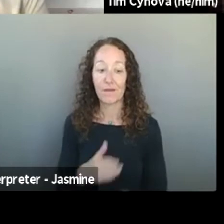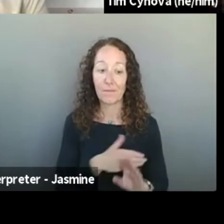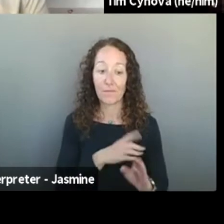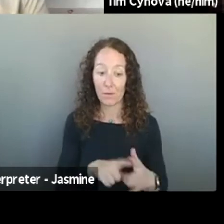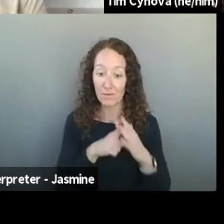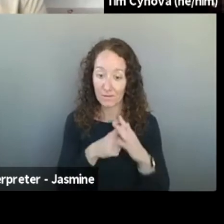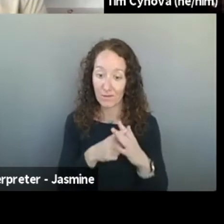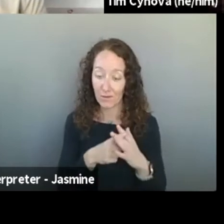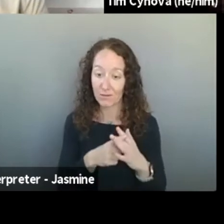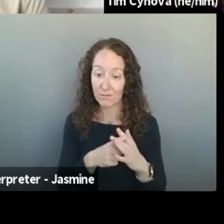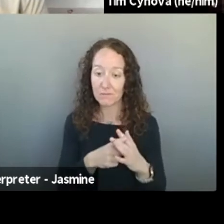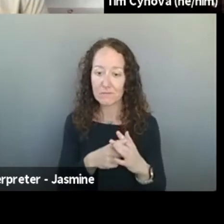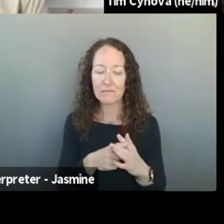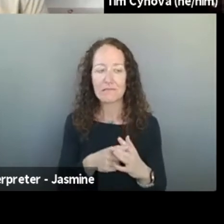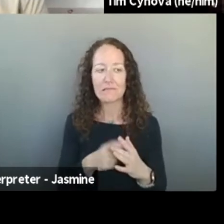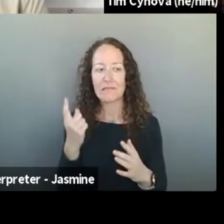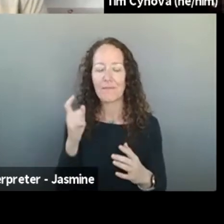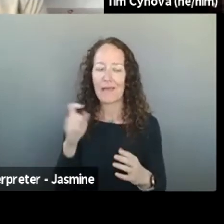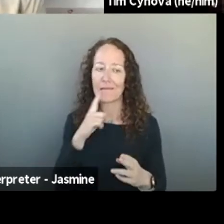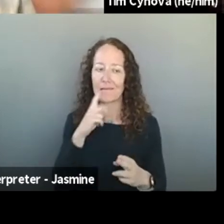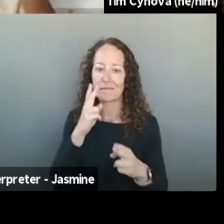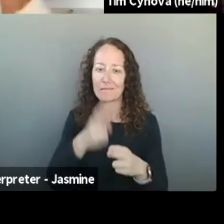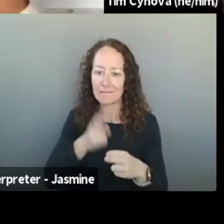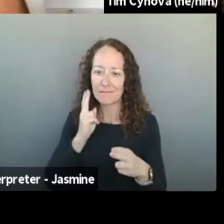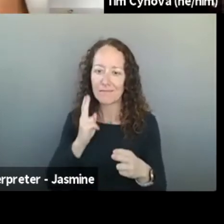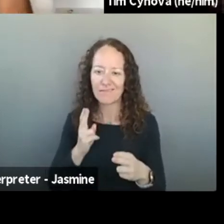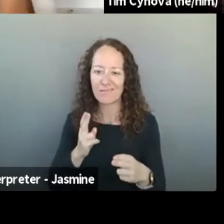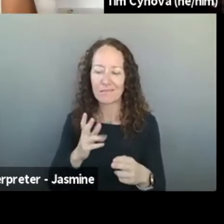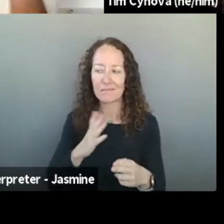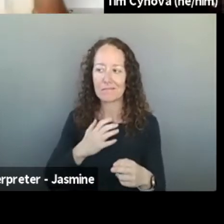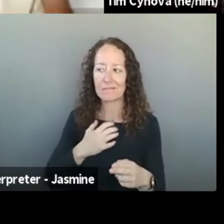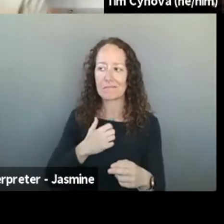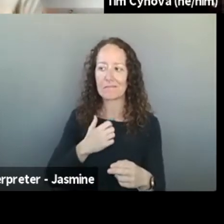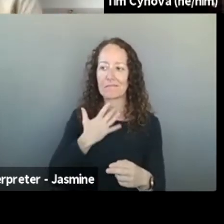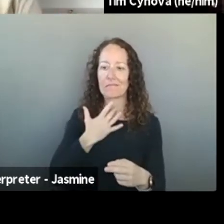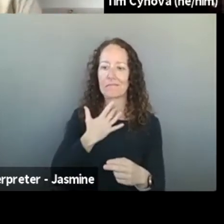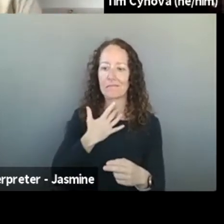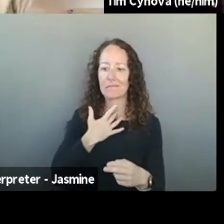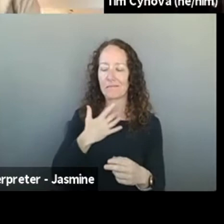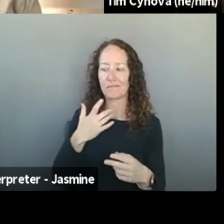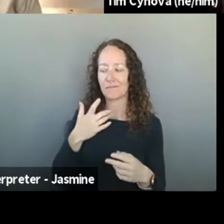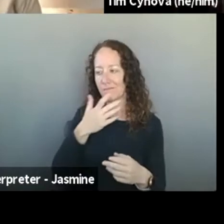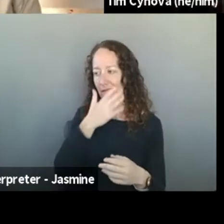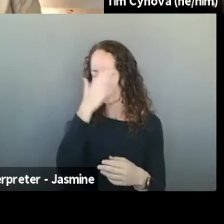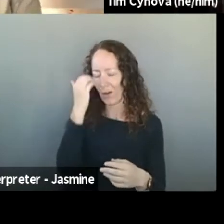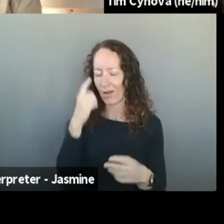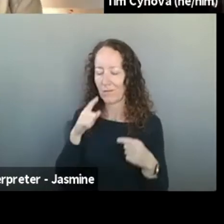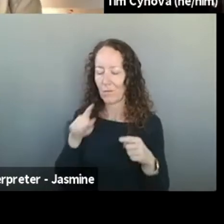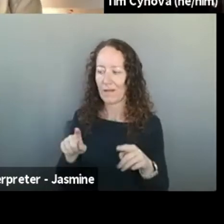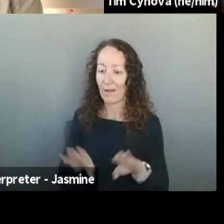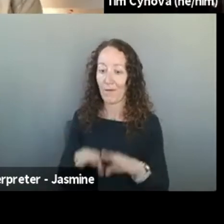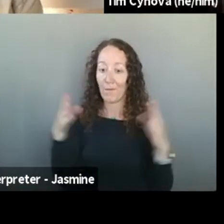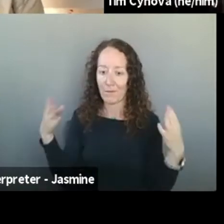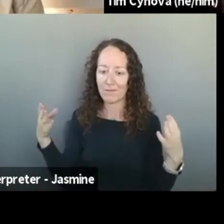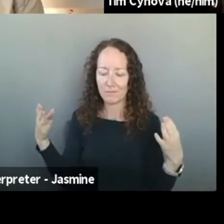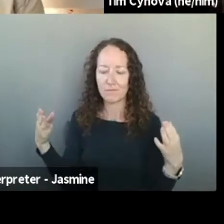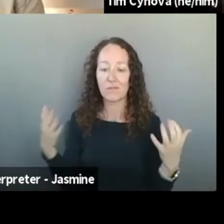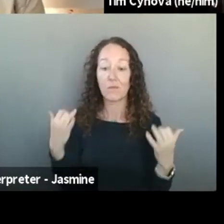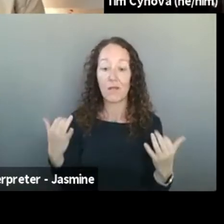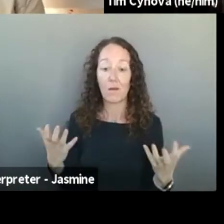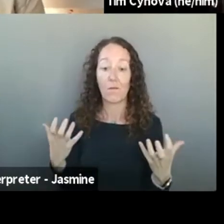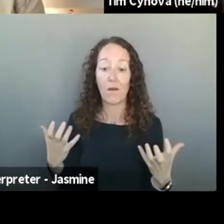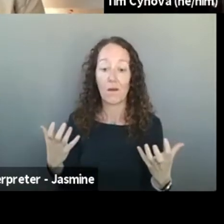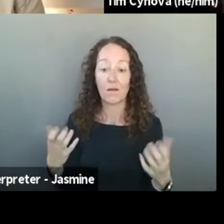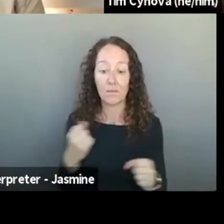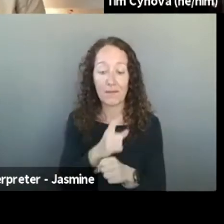that, there's just something that I should have acknowledged in my opening remarks that I just want to